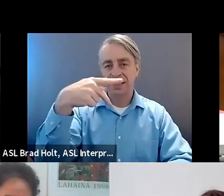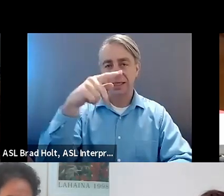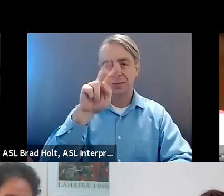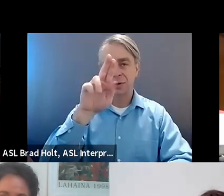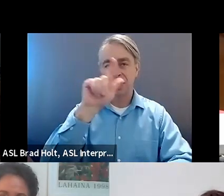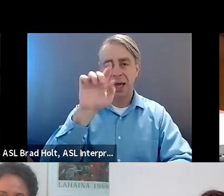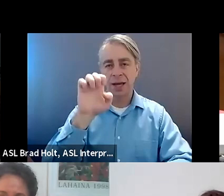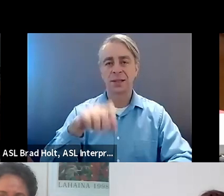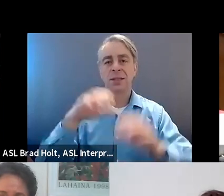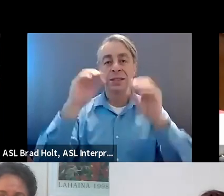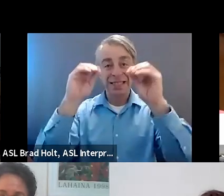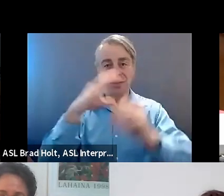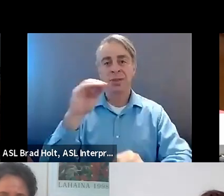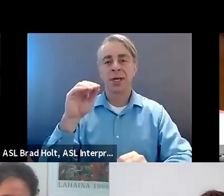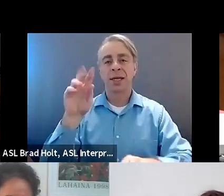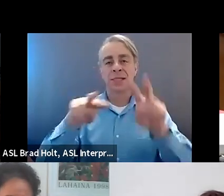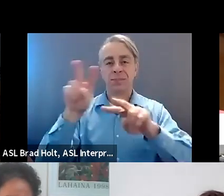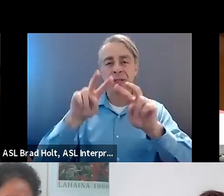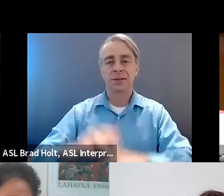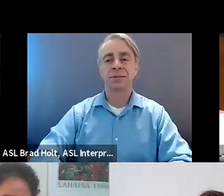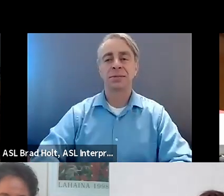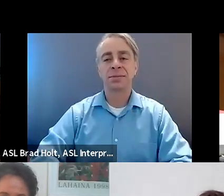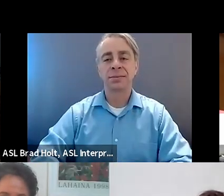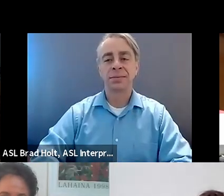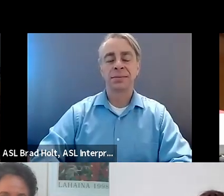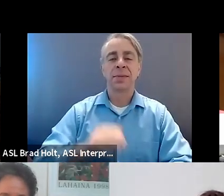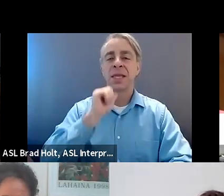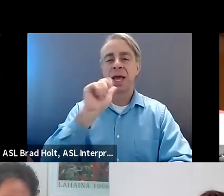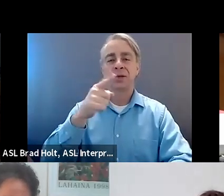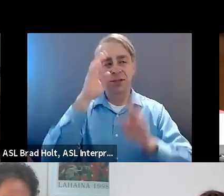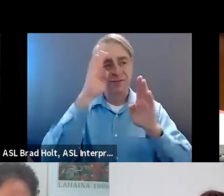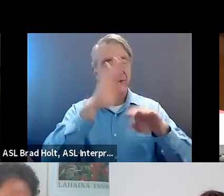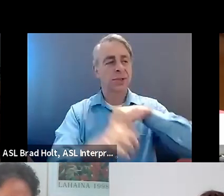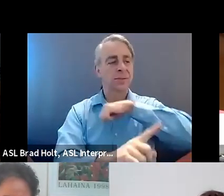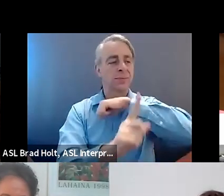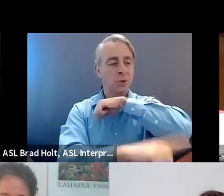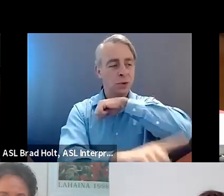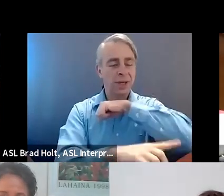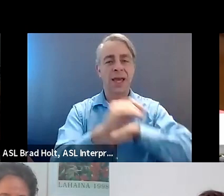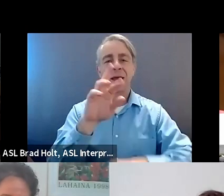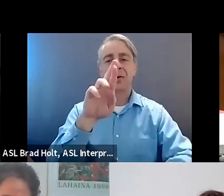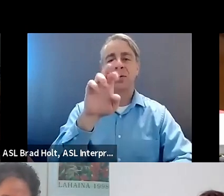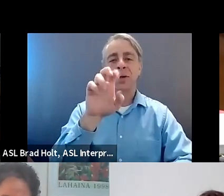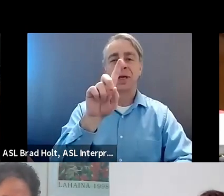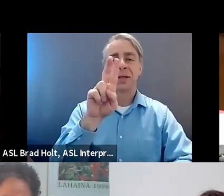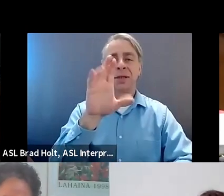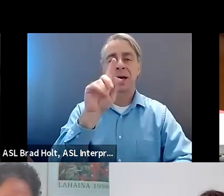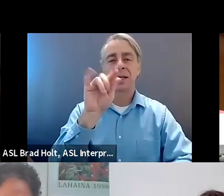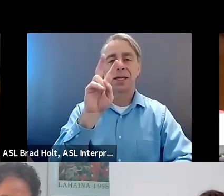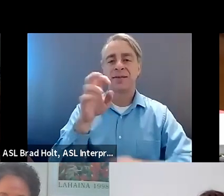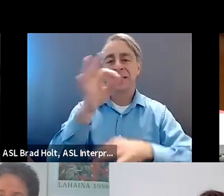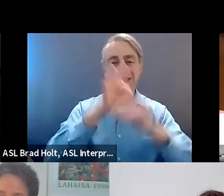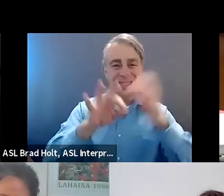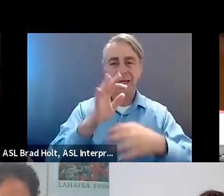and supportive of learning rather than reductive and punitive and a barrier to educational opportunity. Ed,